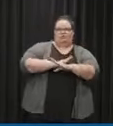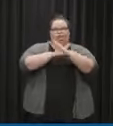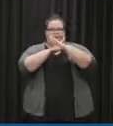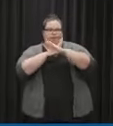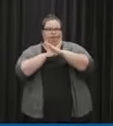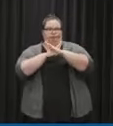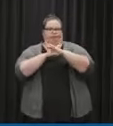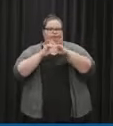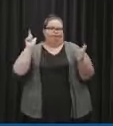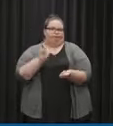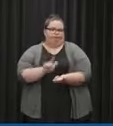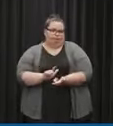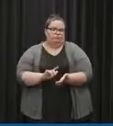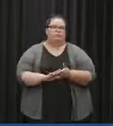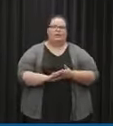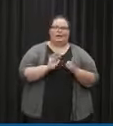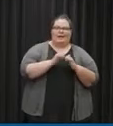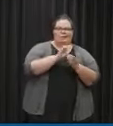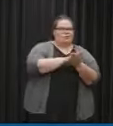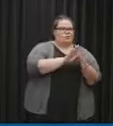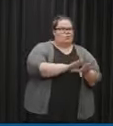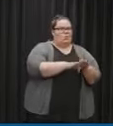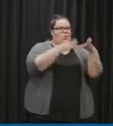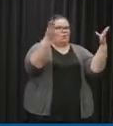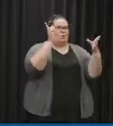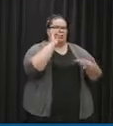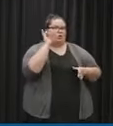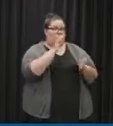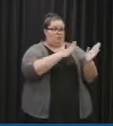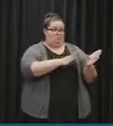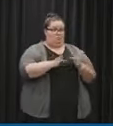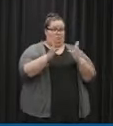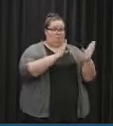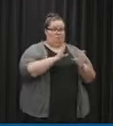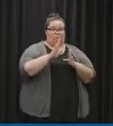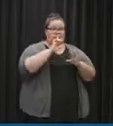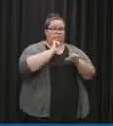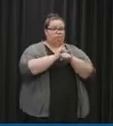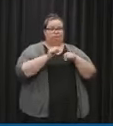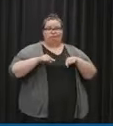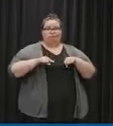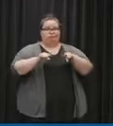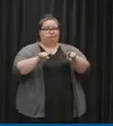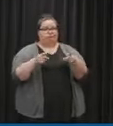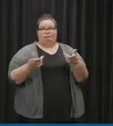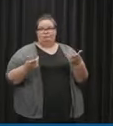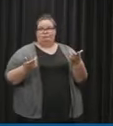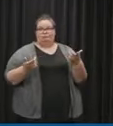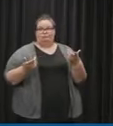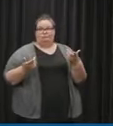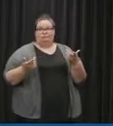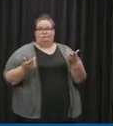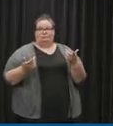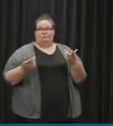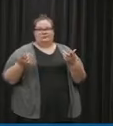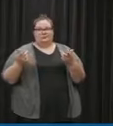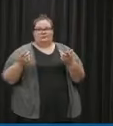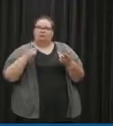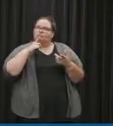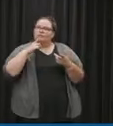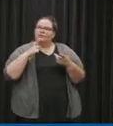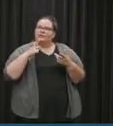we succeed with the rolling out of the schools, because all of the plans that we have in place really are, you know, in an ideal situation, we don't have